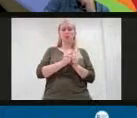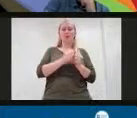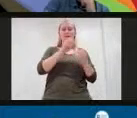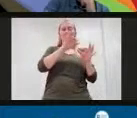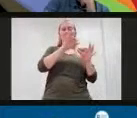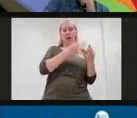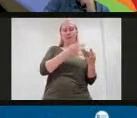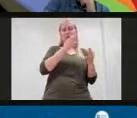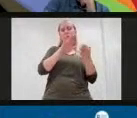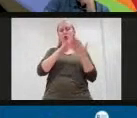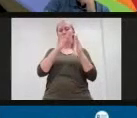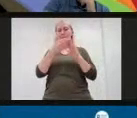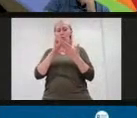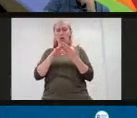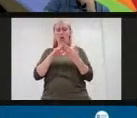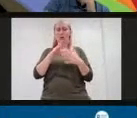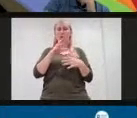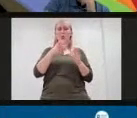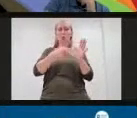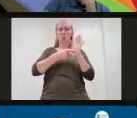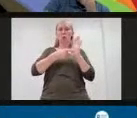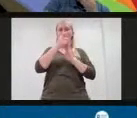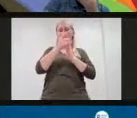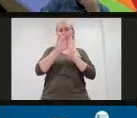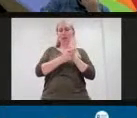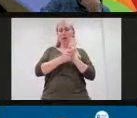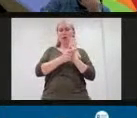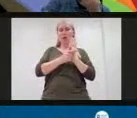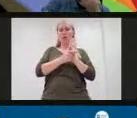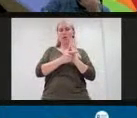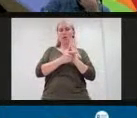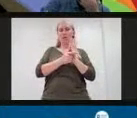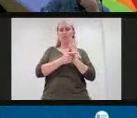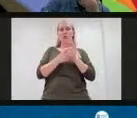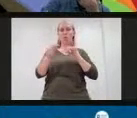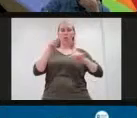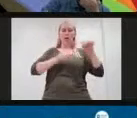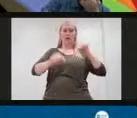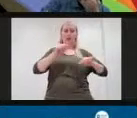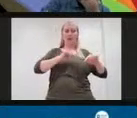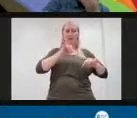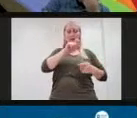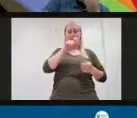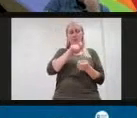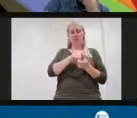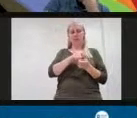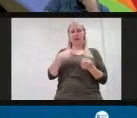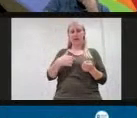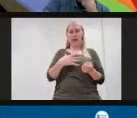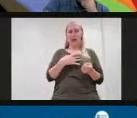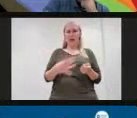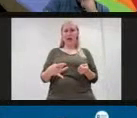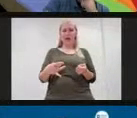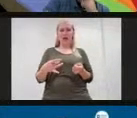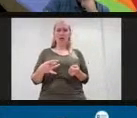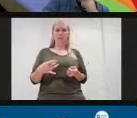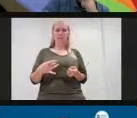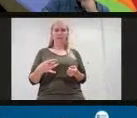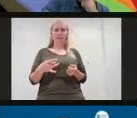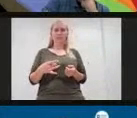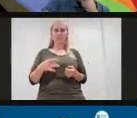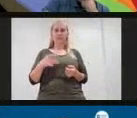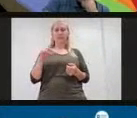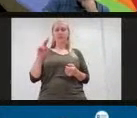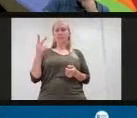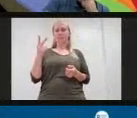board, everybody. So it's required by the law. So coming back to that particular thing, I like what Second Vice